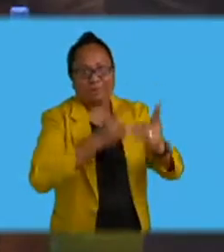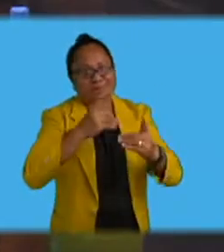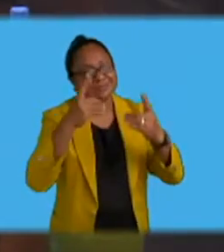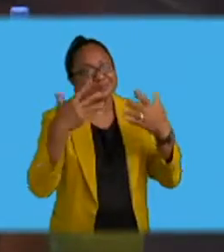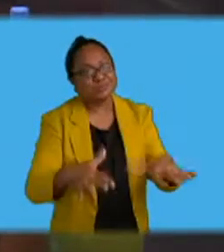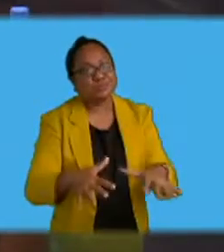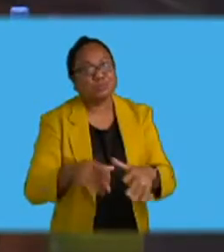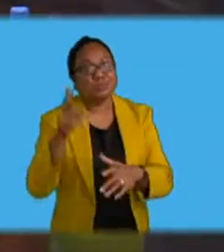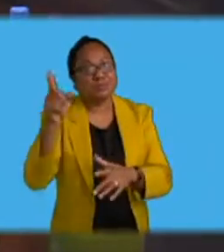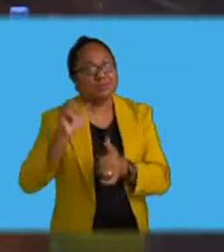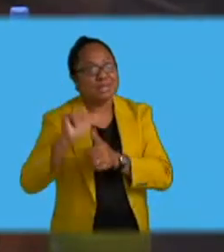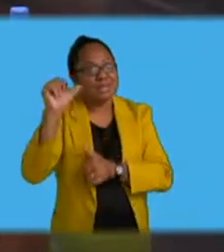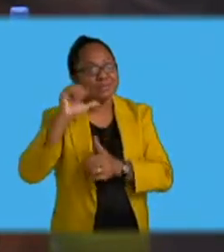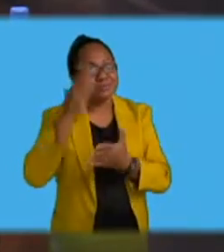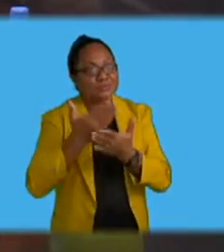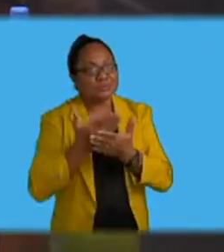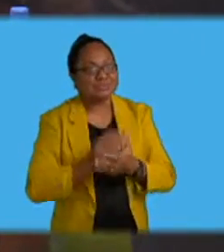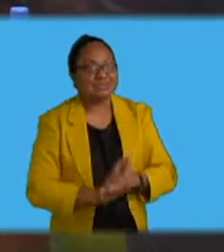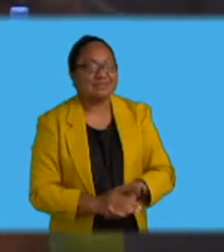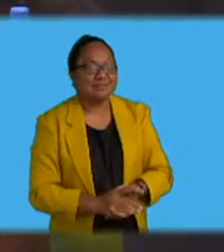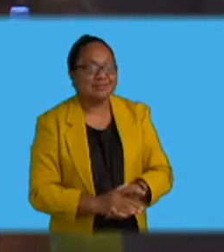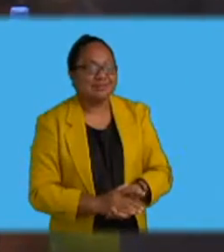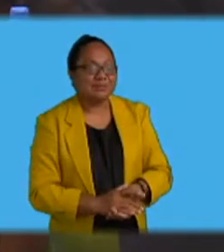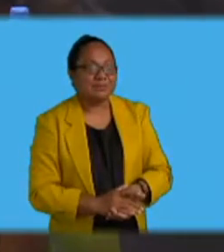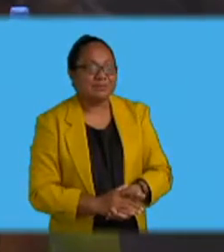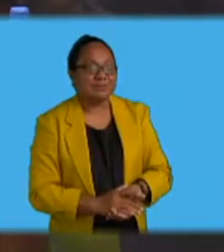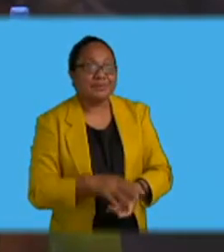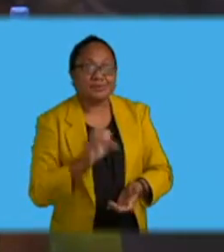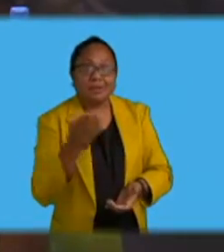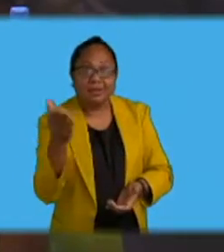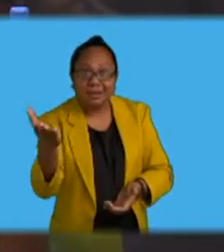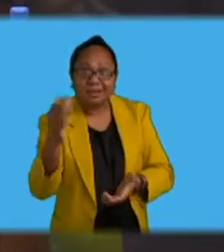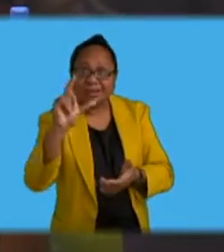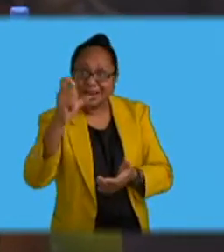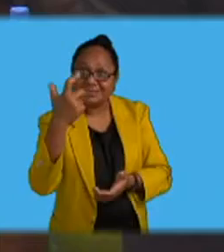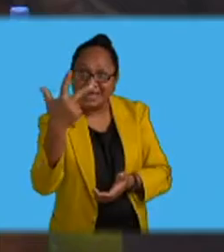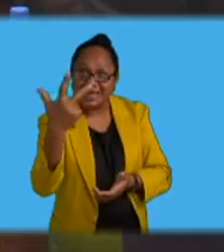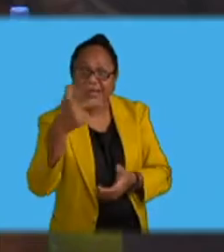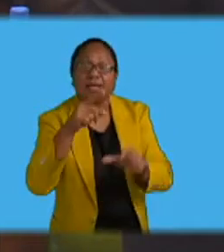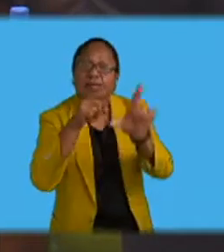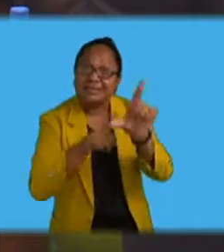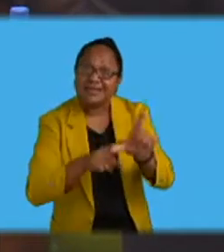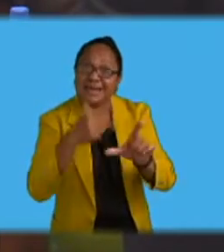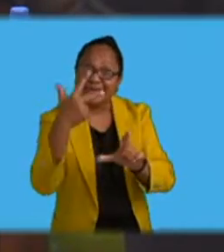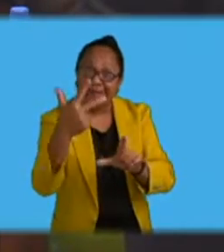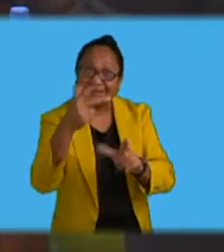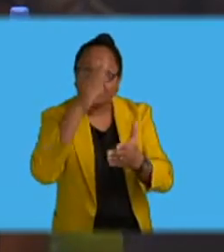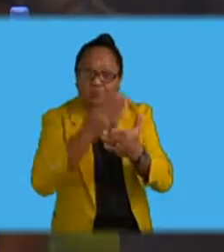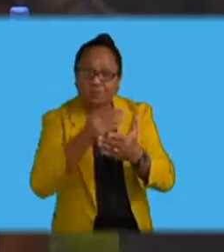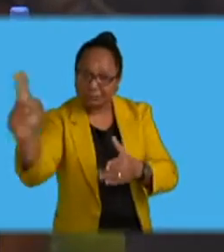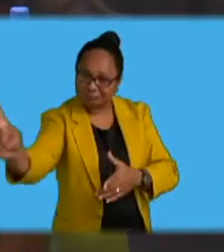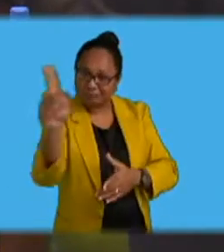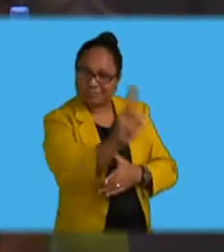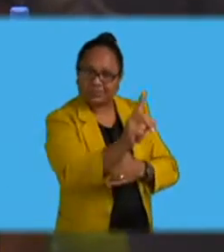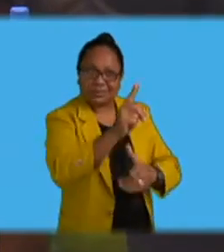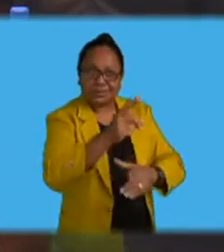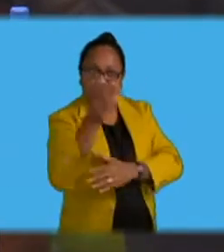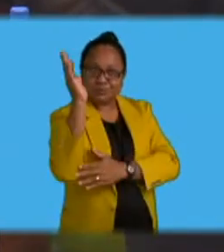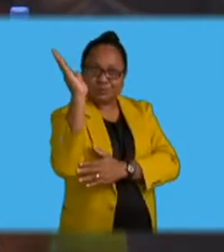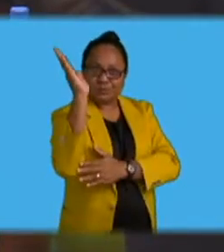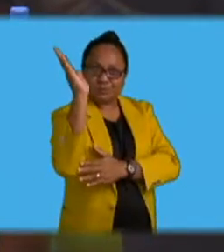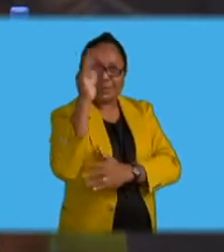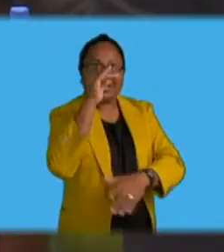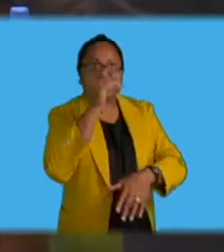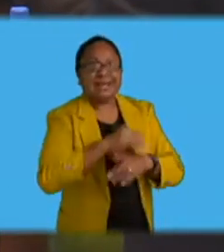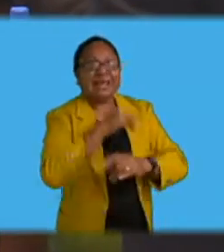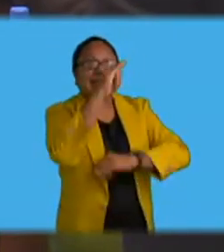Speaker. And imagine, Madam Speaker, a Year 8 student speaking at this international forum